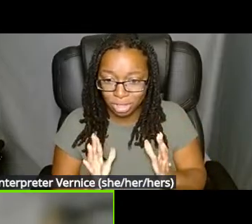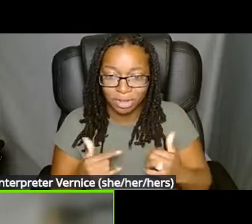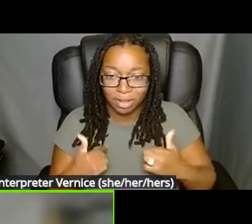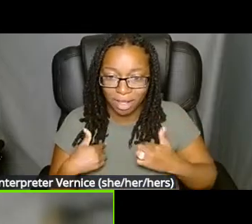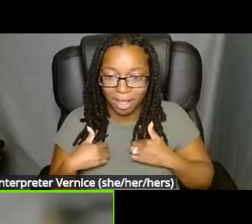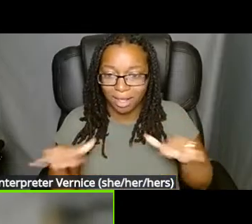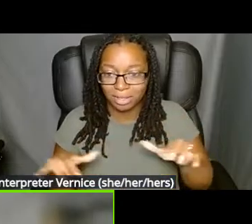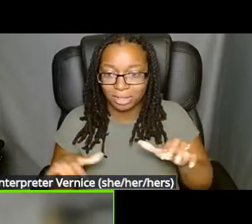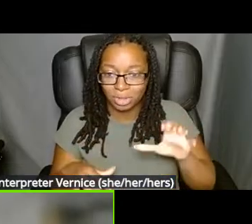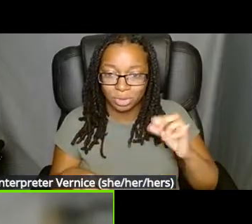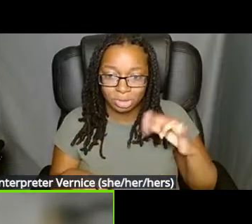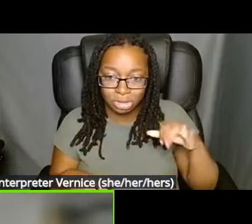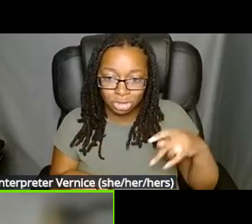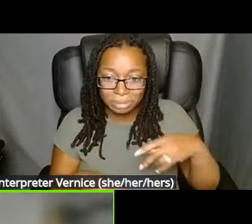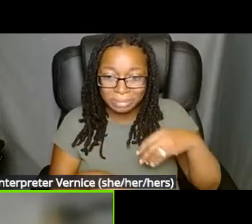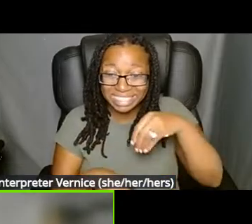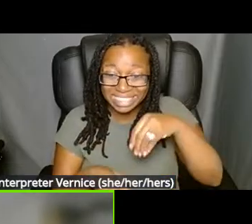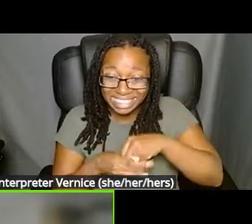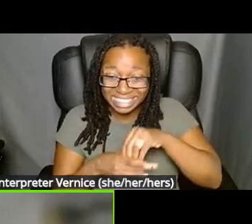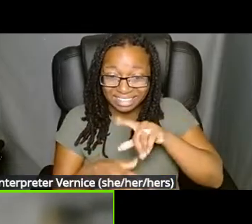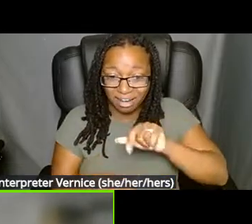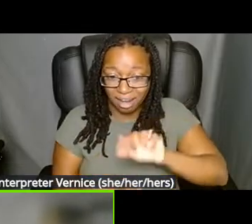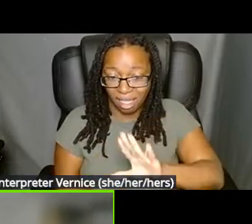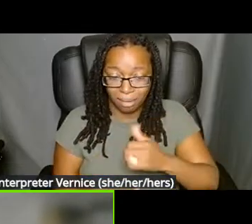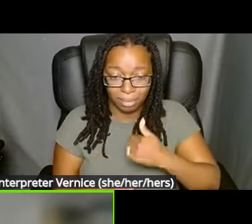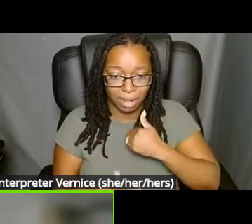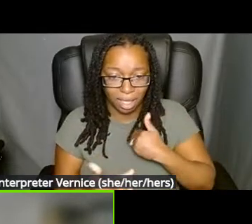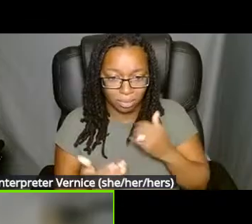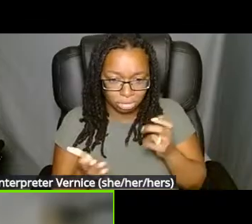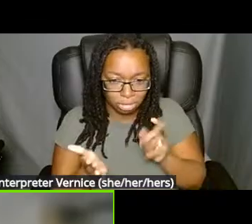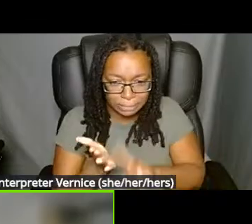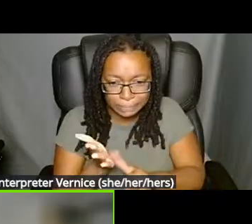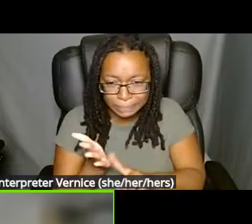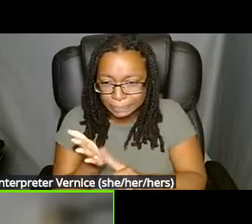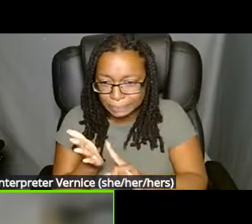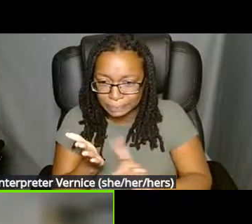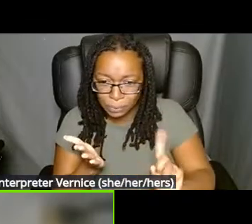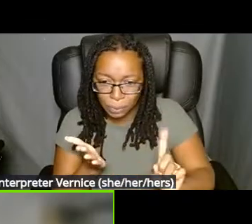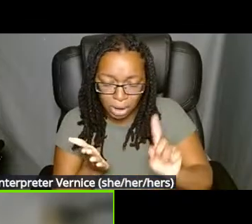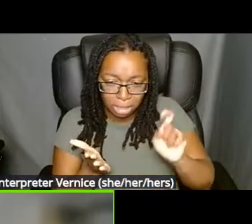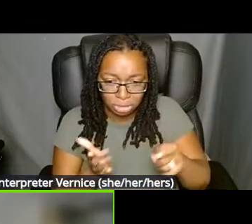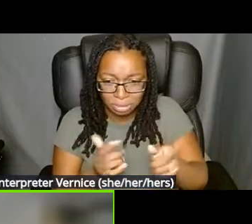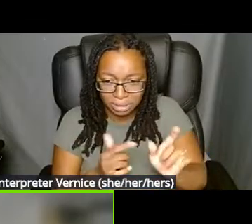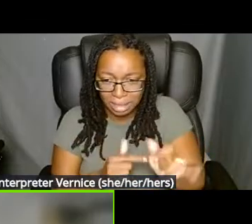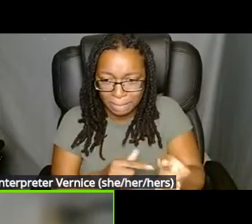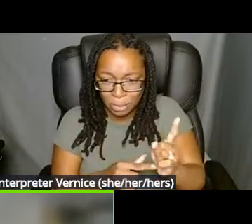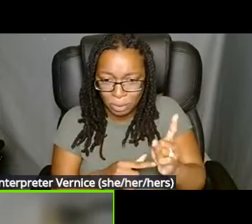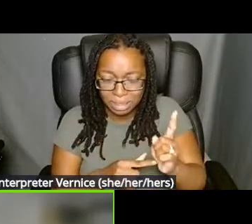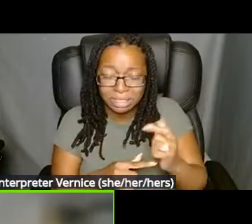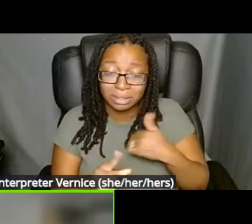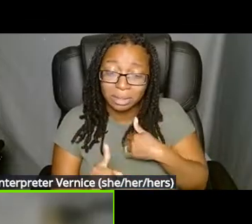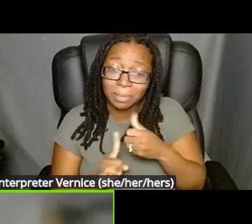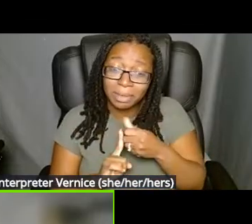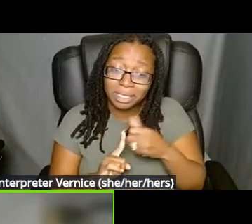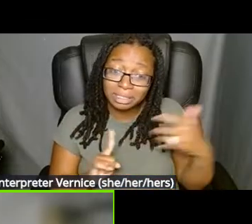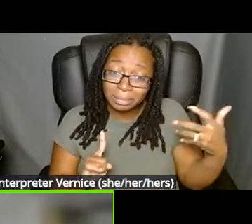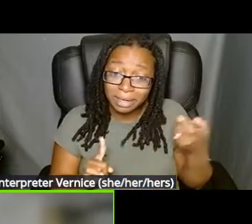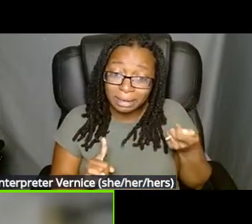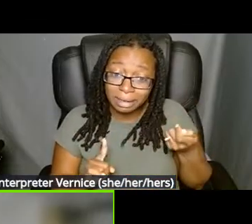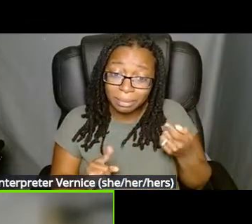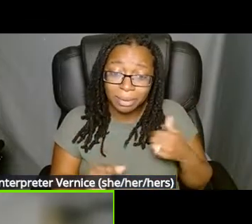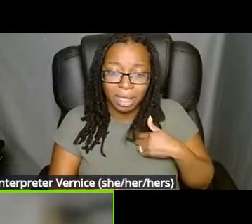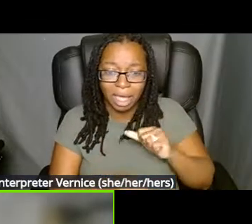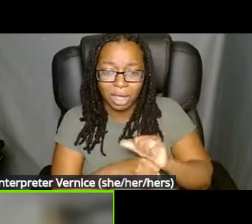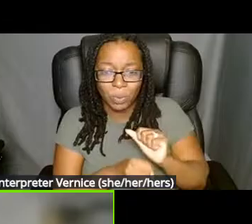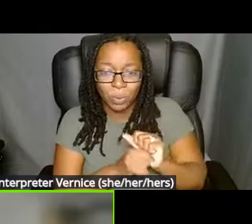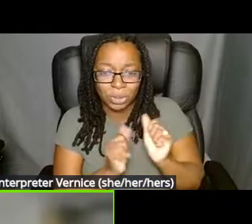have to work with like nine like in our company alone, we have like 34 engineers and all of them are like around 9 different countries